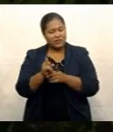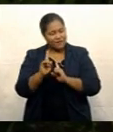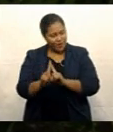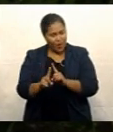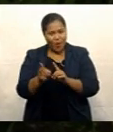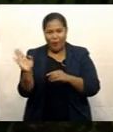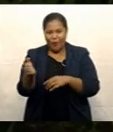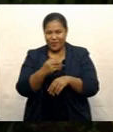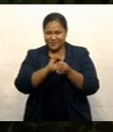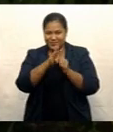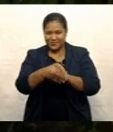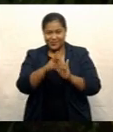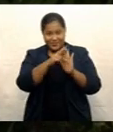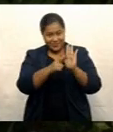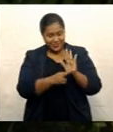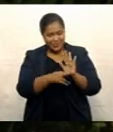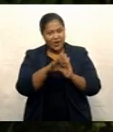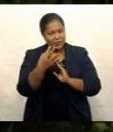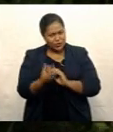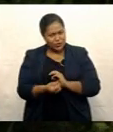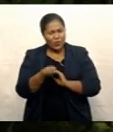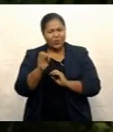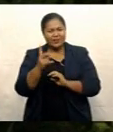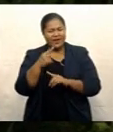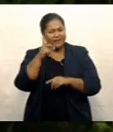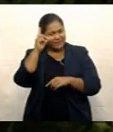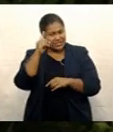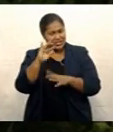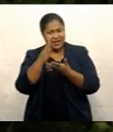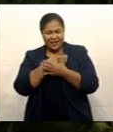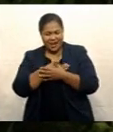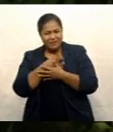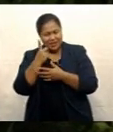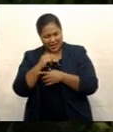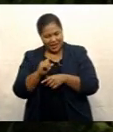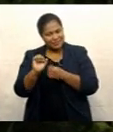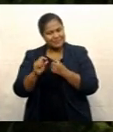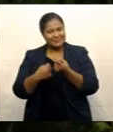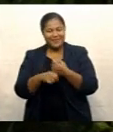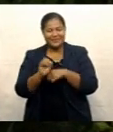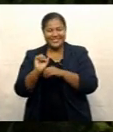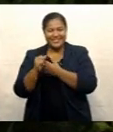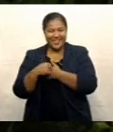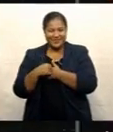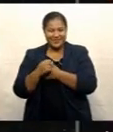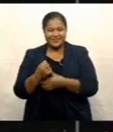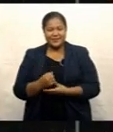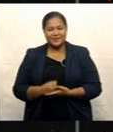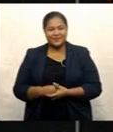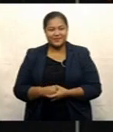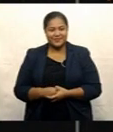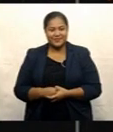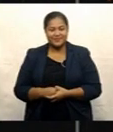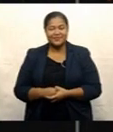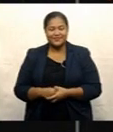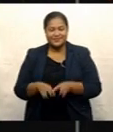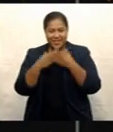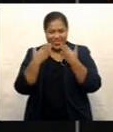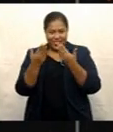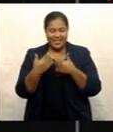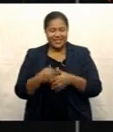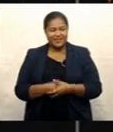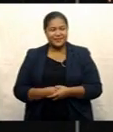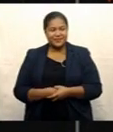the COVID-safe protocols so that Fijians and their loved ones can stay safe. Ateda. Thank you,